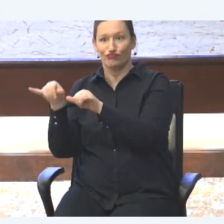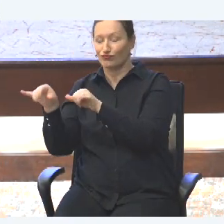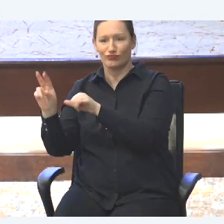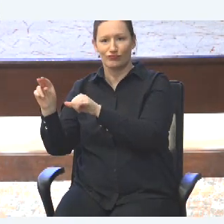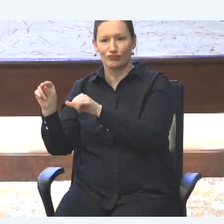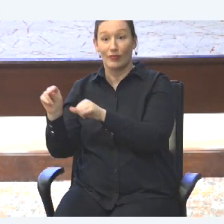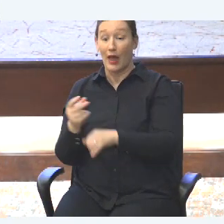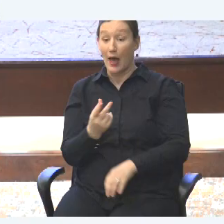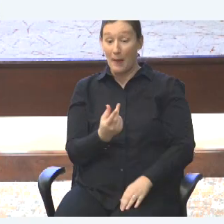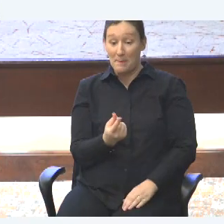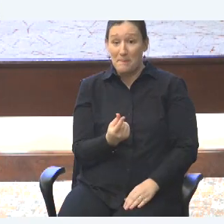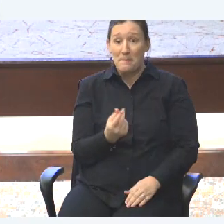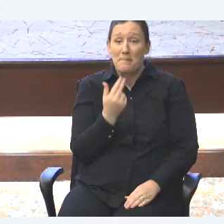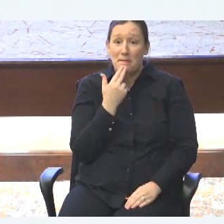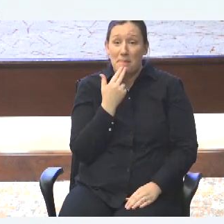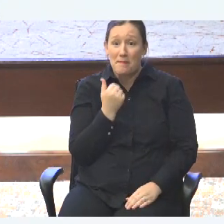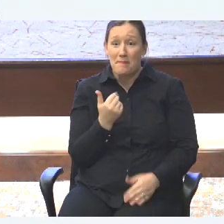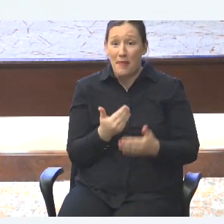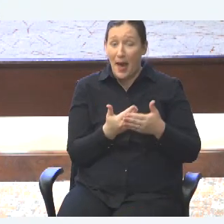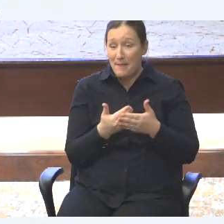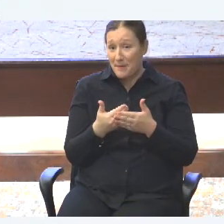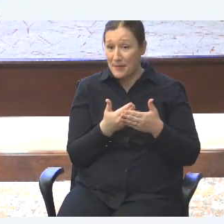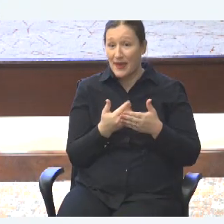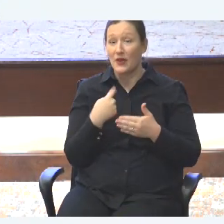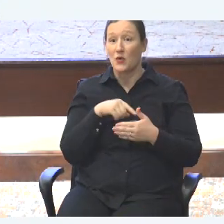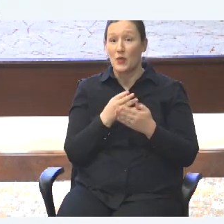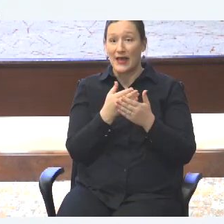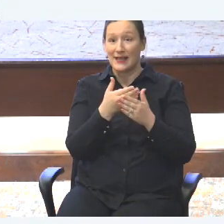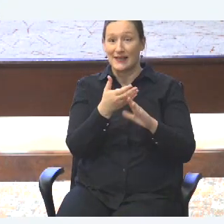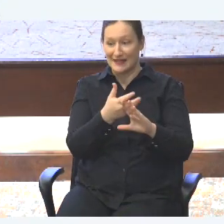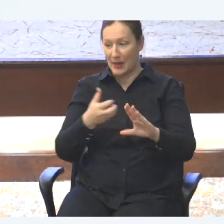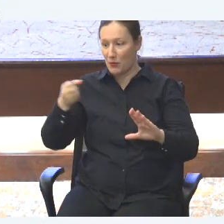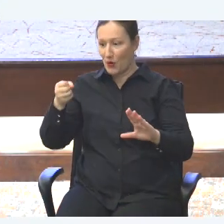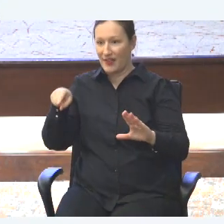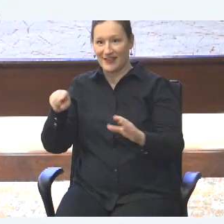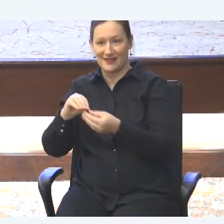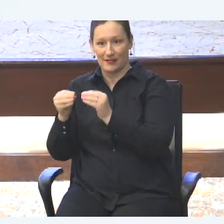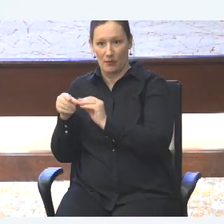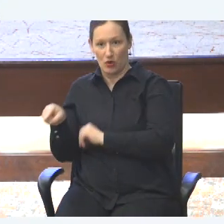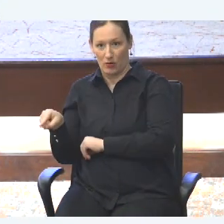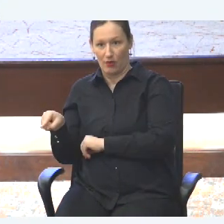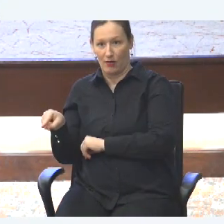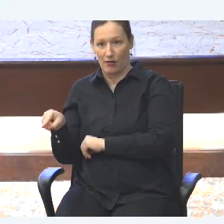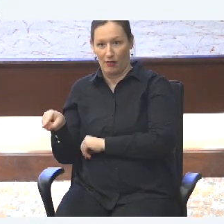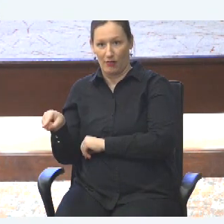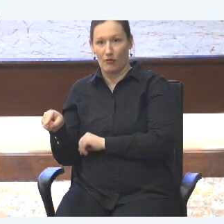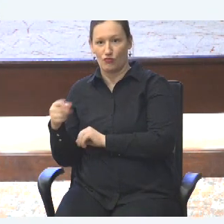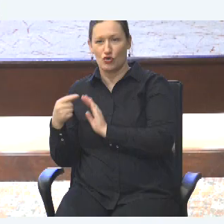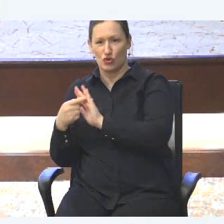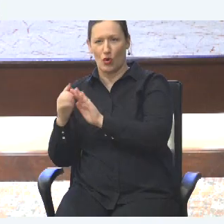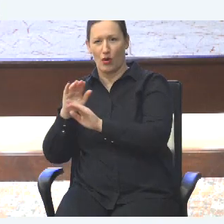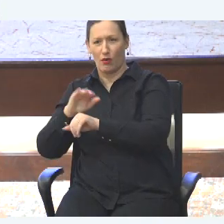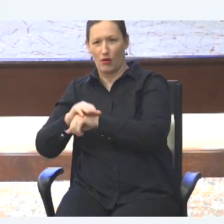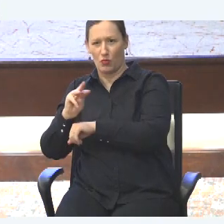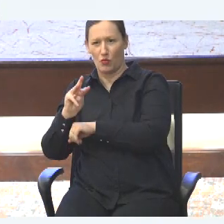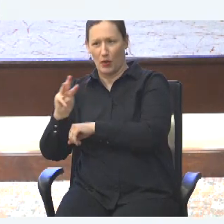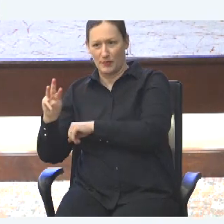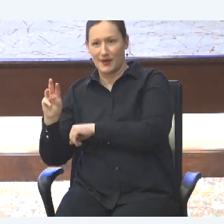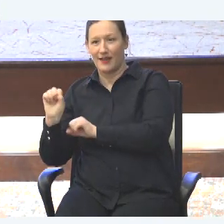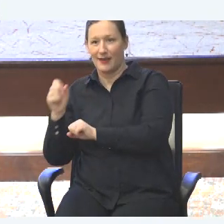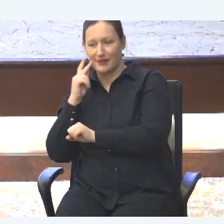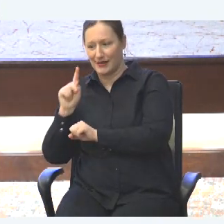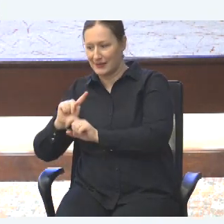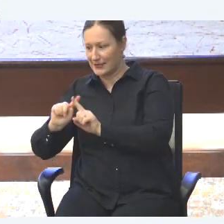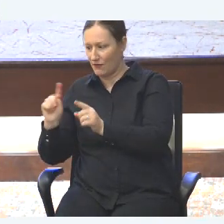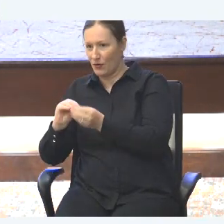included in that 189 number, so we separated out puppies on our dashboard because at times when we had little to